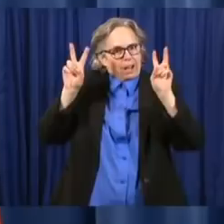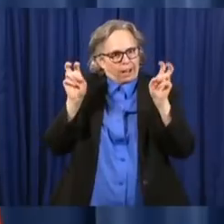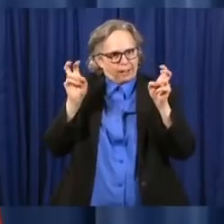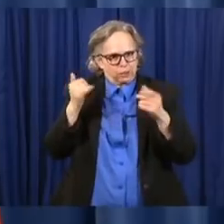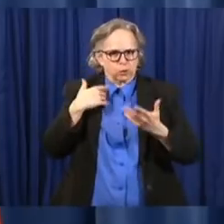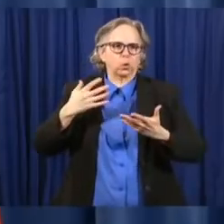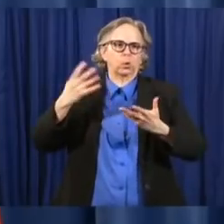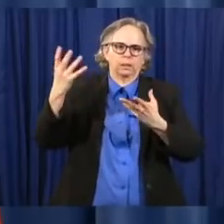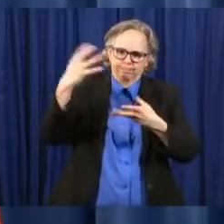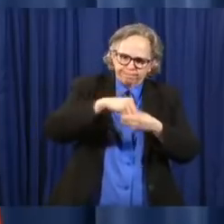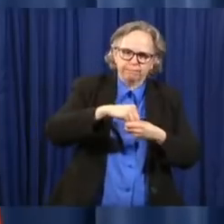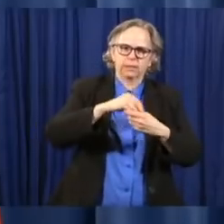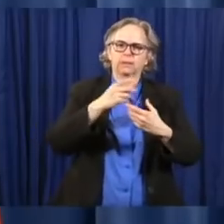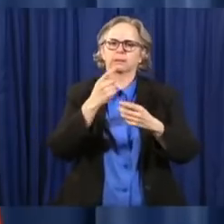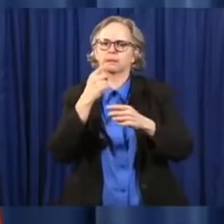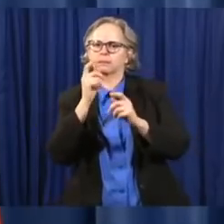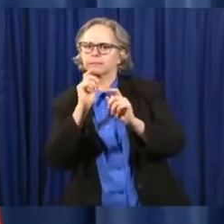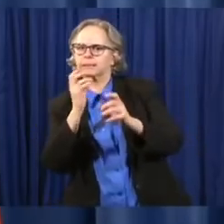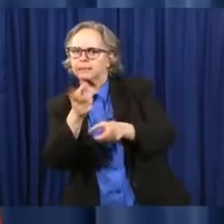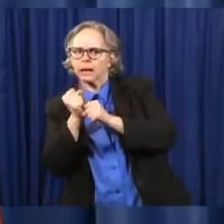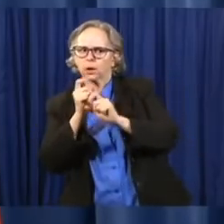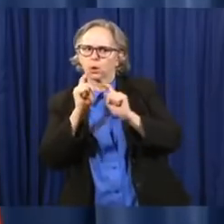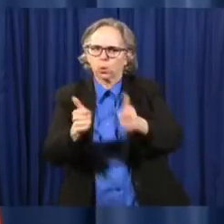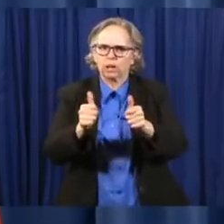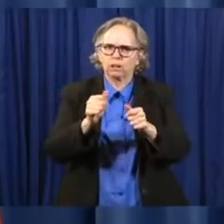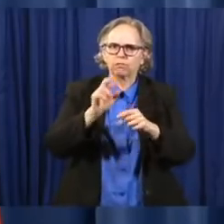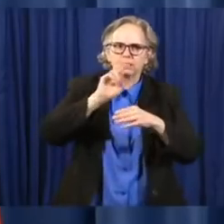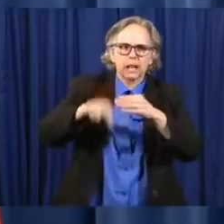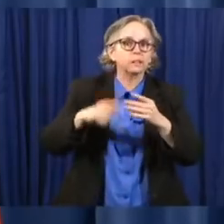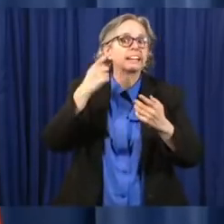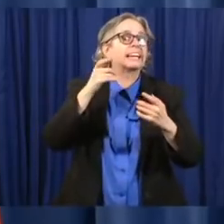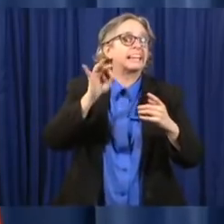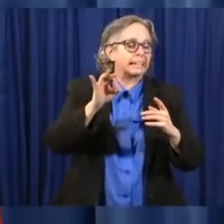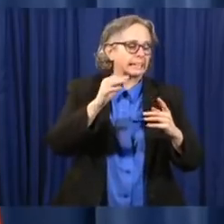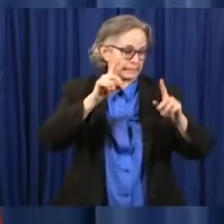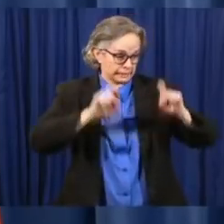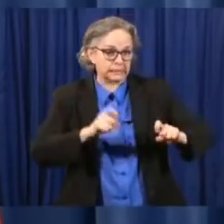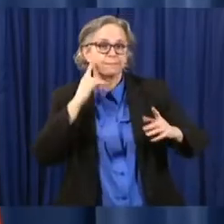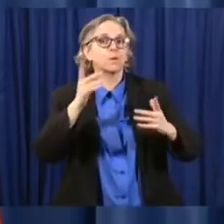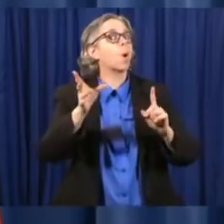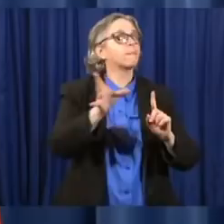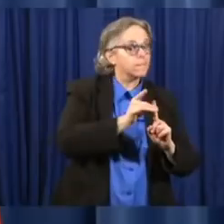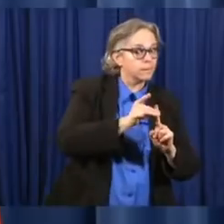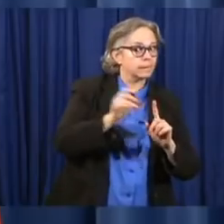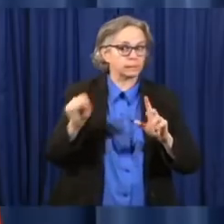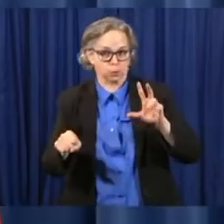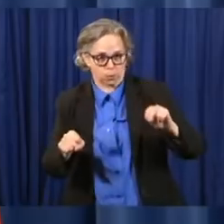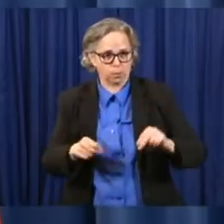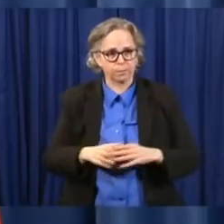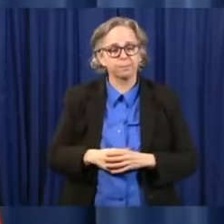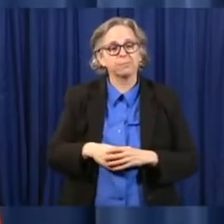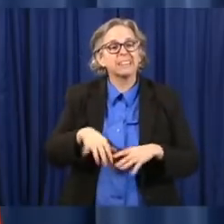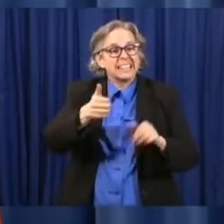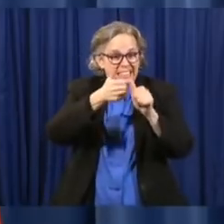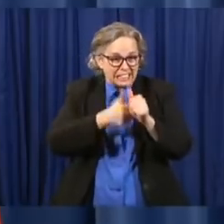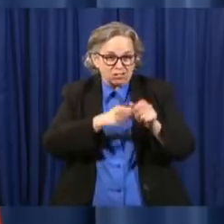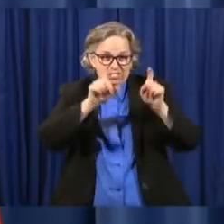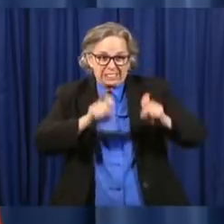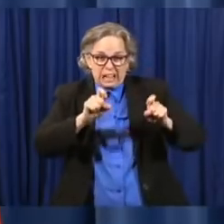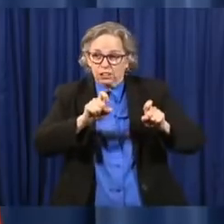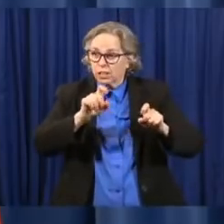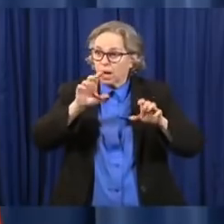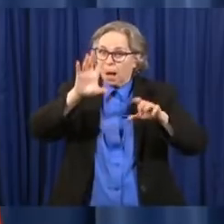not. Each testing company uses a different type of reagent, and those reagents have